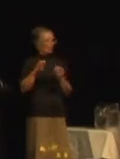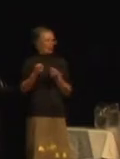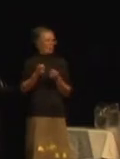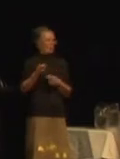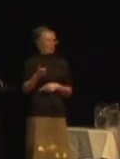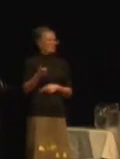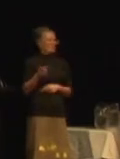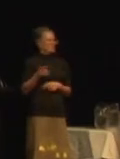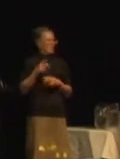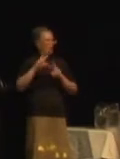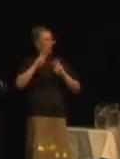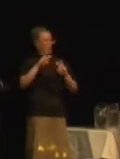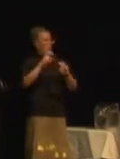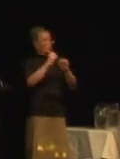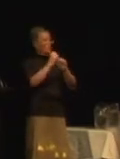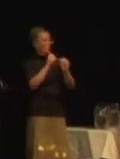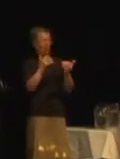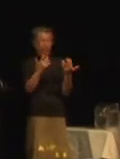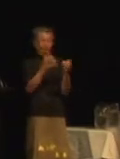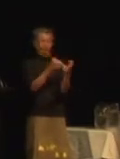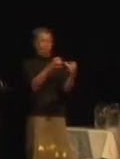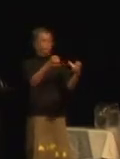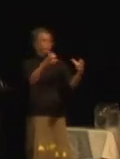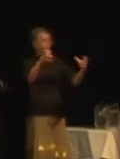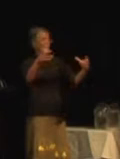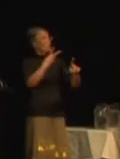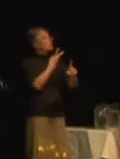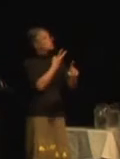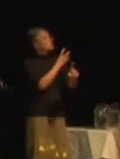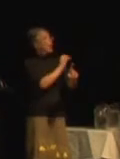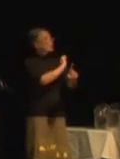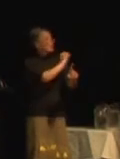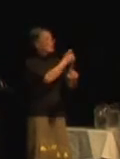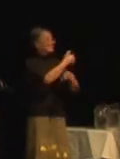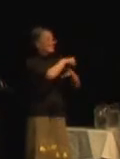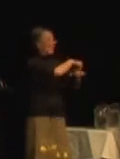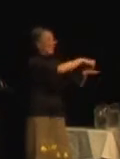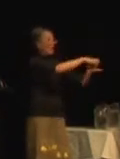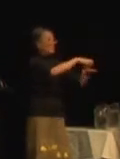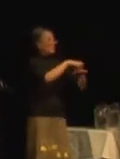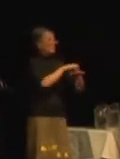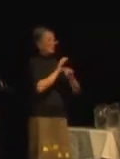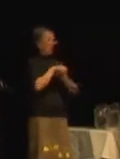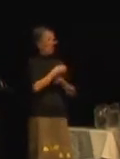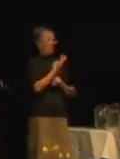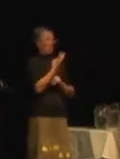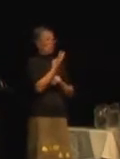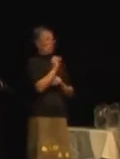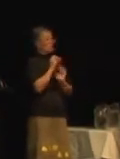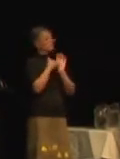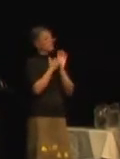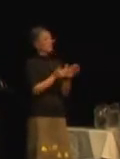every day, and we now point to the digital collections of 206 organizations and over 30 million digital things